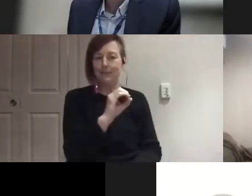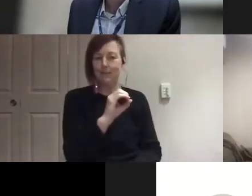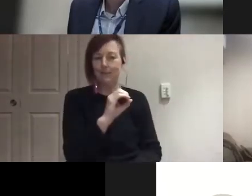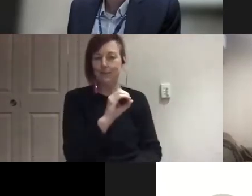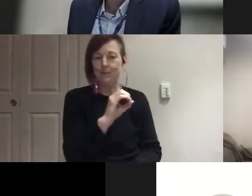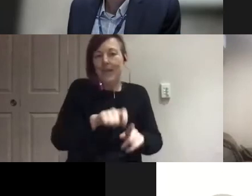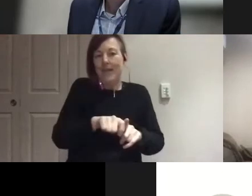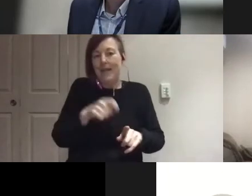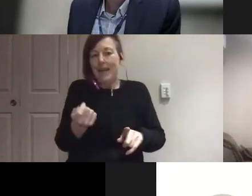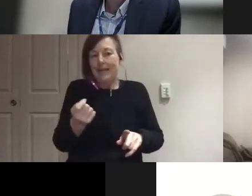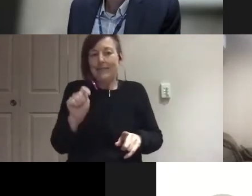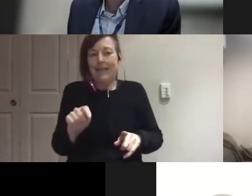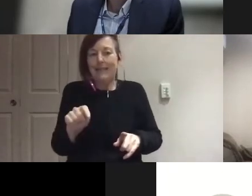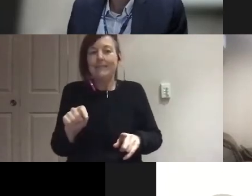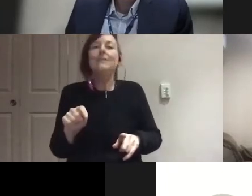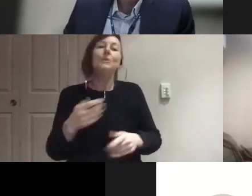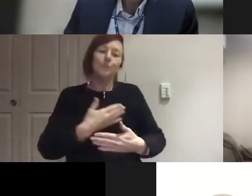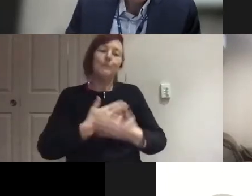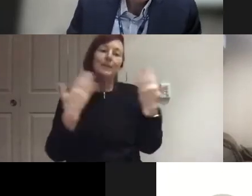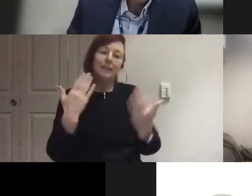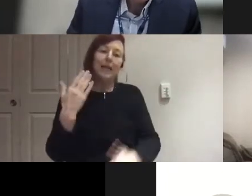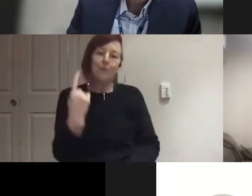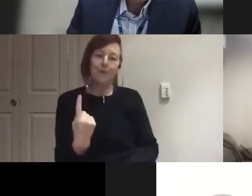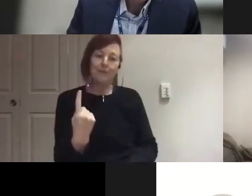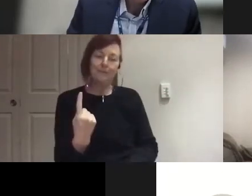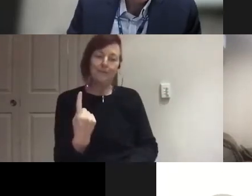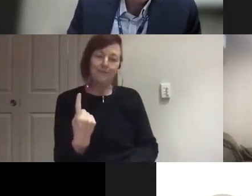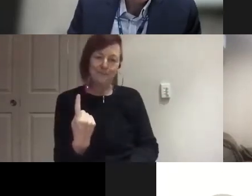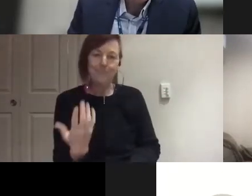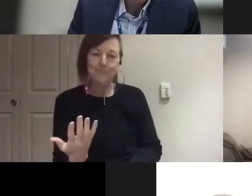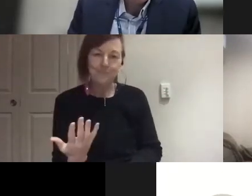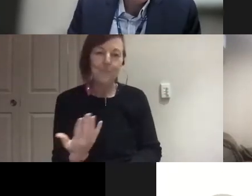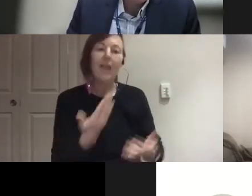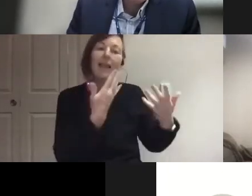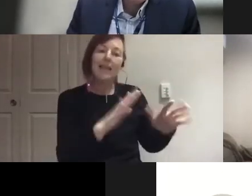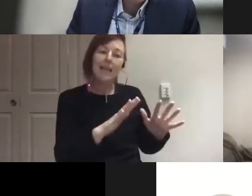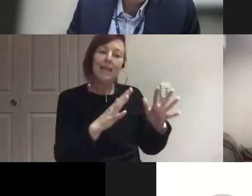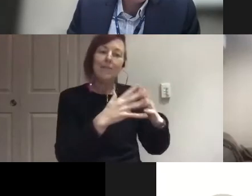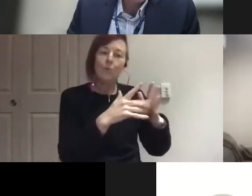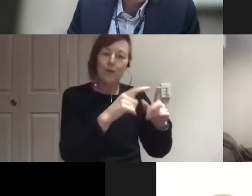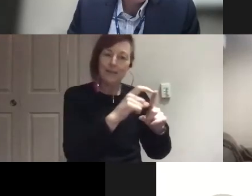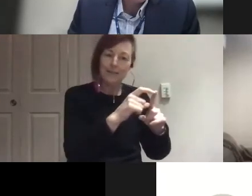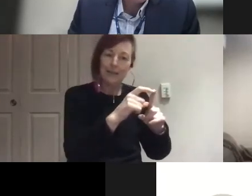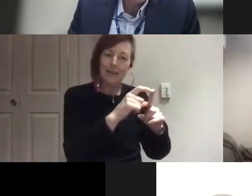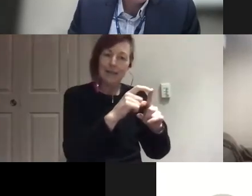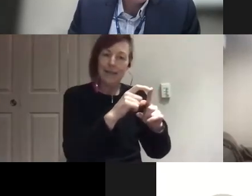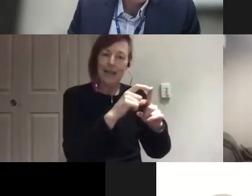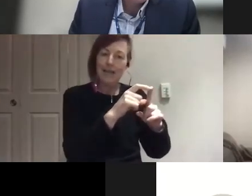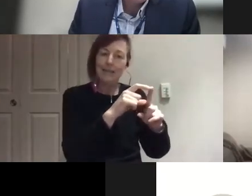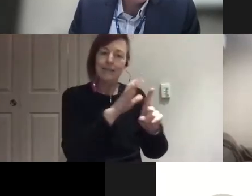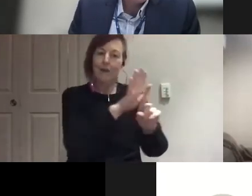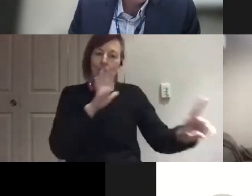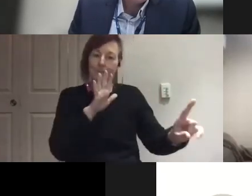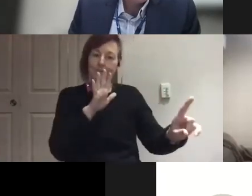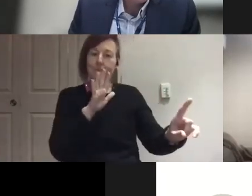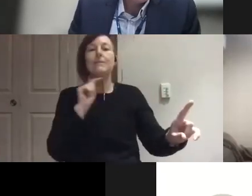0. So your count, if you leave the risk on a Wednesday, day 1 would be the Thursday straight